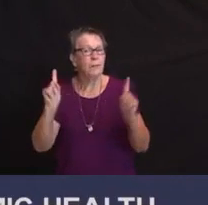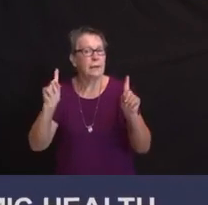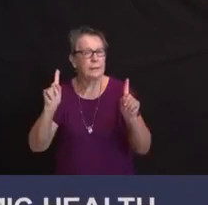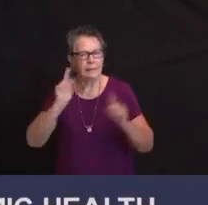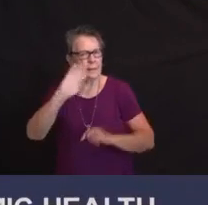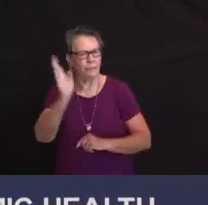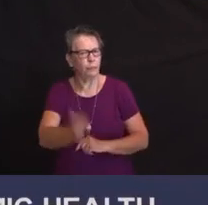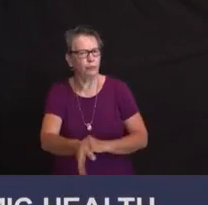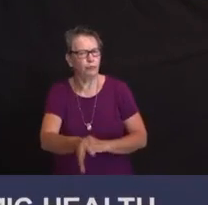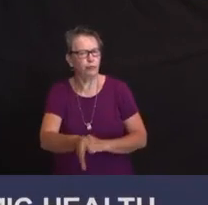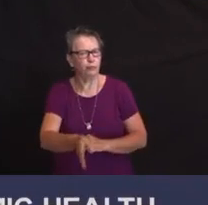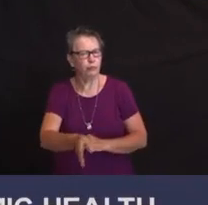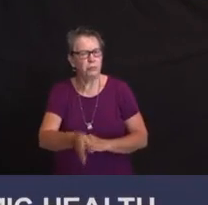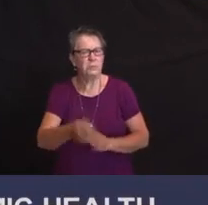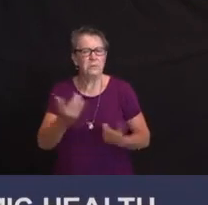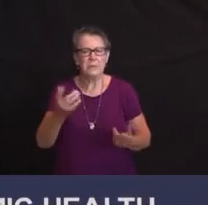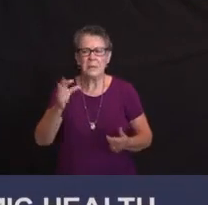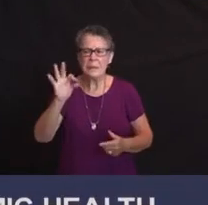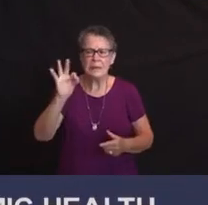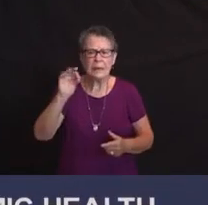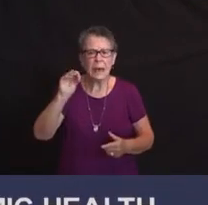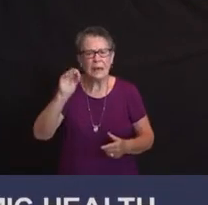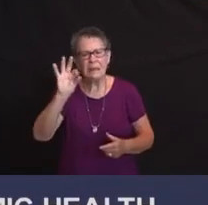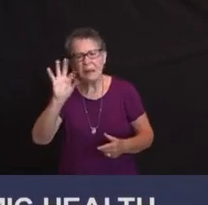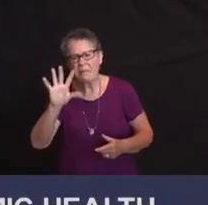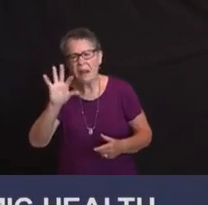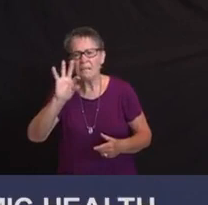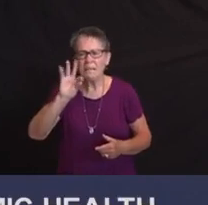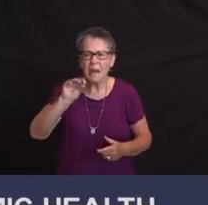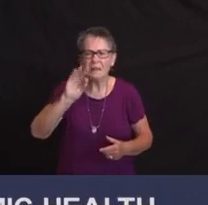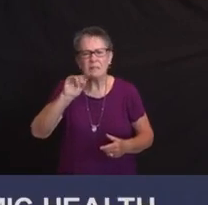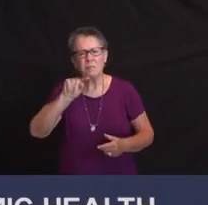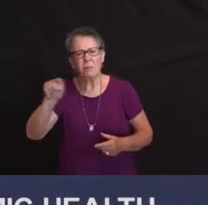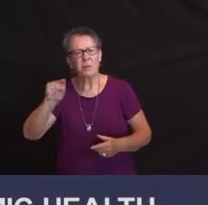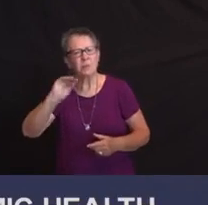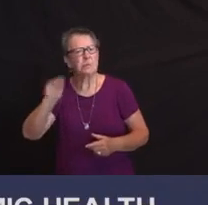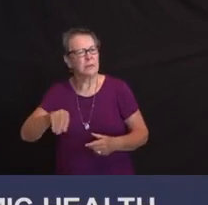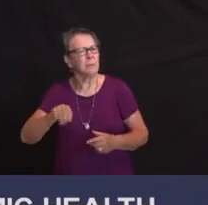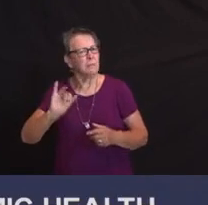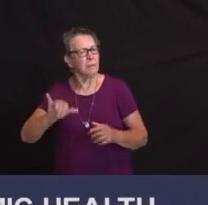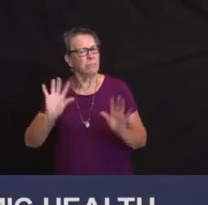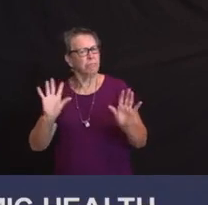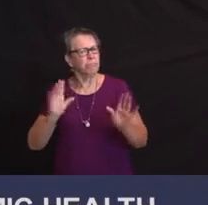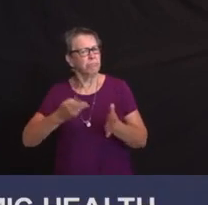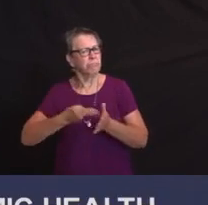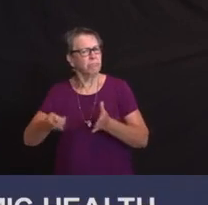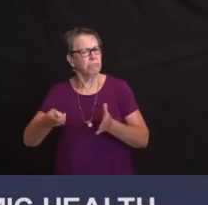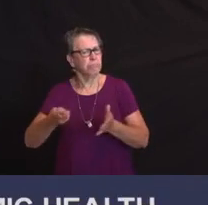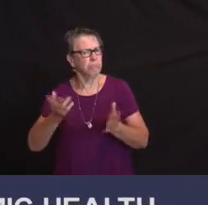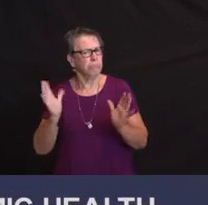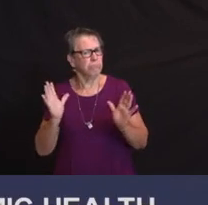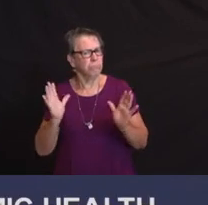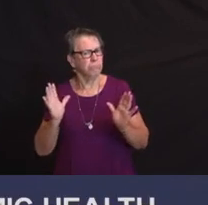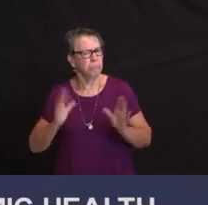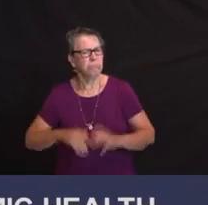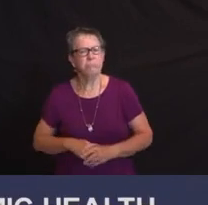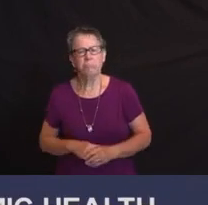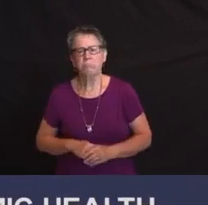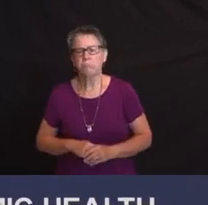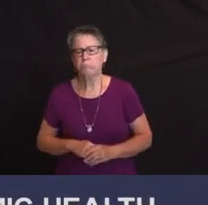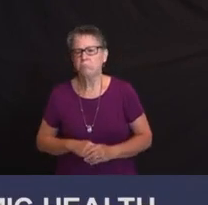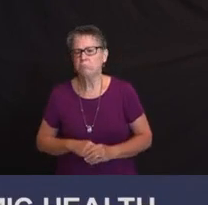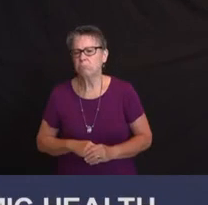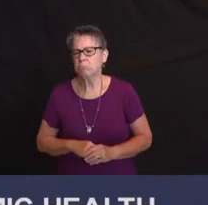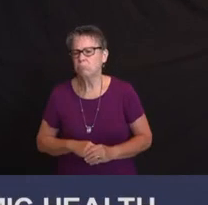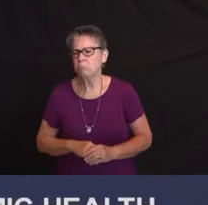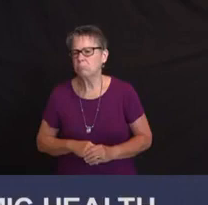they're proving right now, even against the lethal variant. Yeah, no news to make in terms of